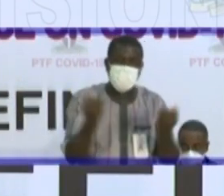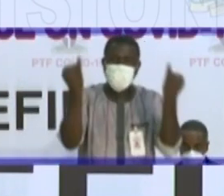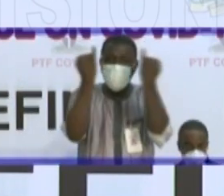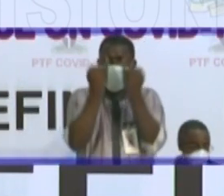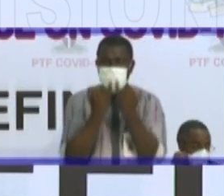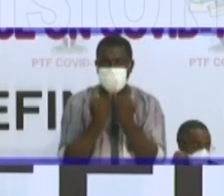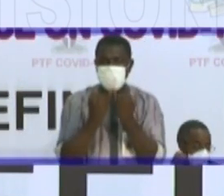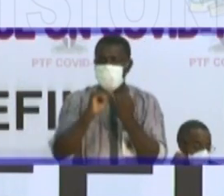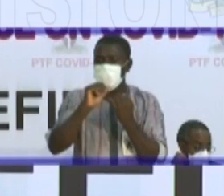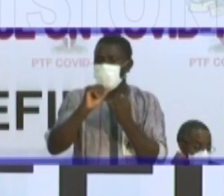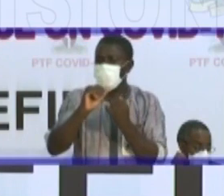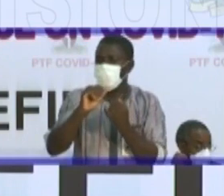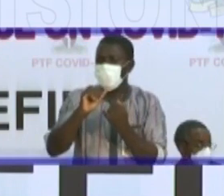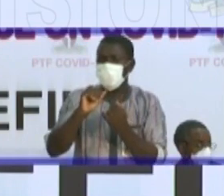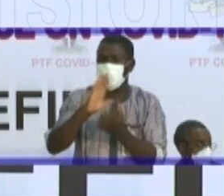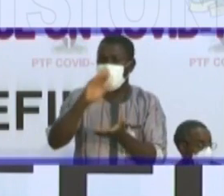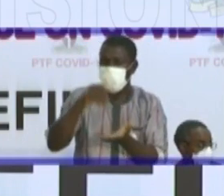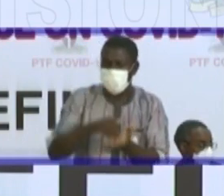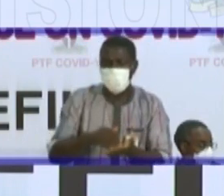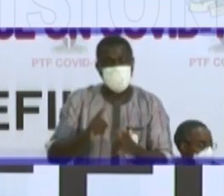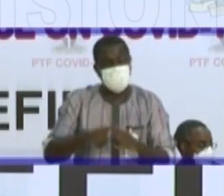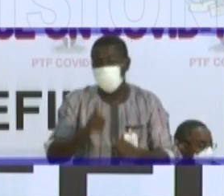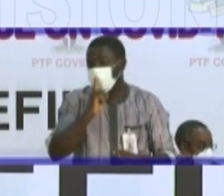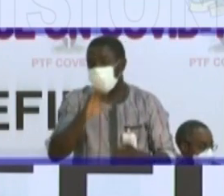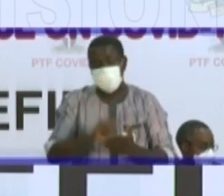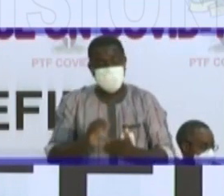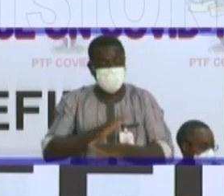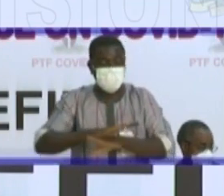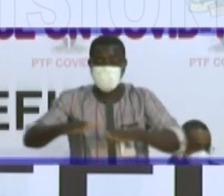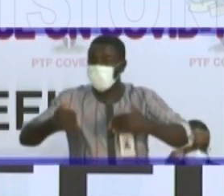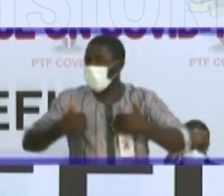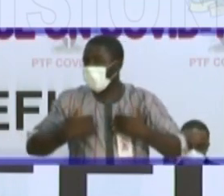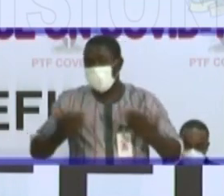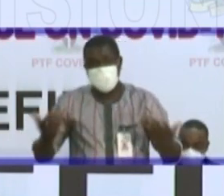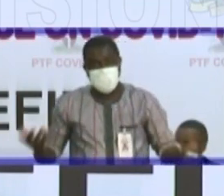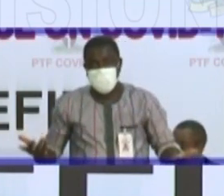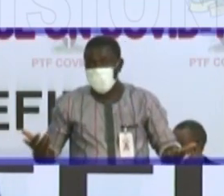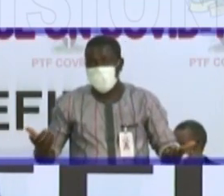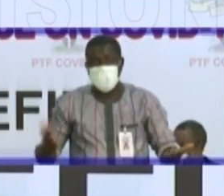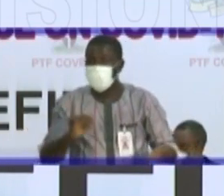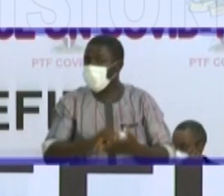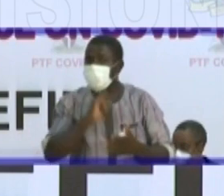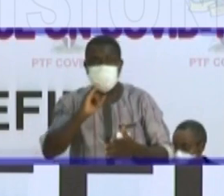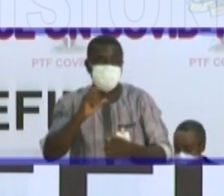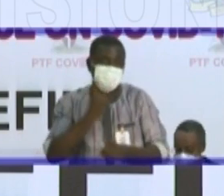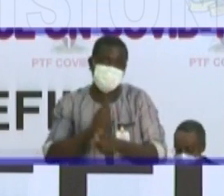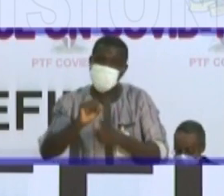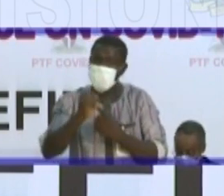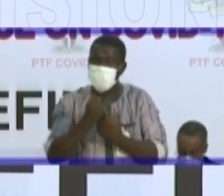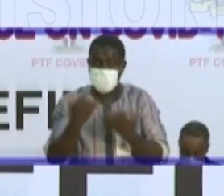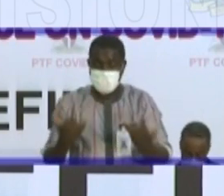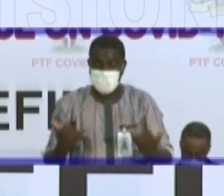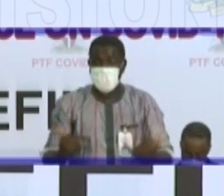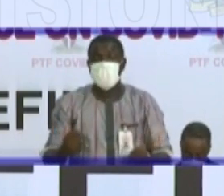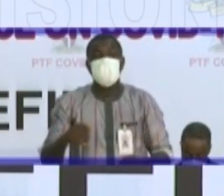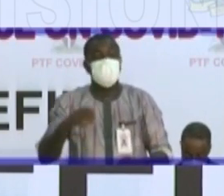centers for 2 weeks. But the reality is we just don't, and that's just the situation for now. And then